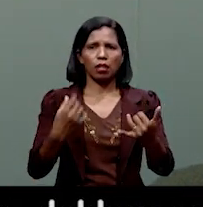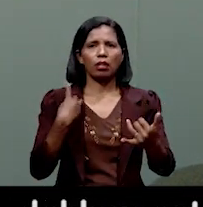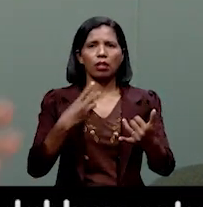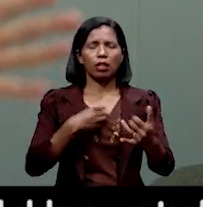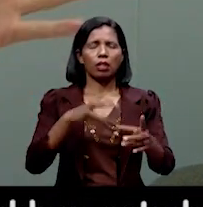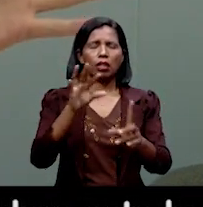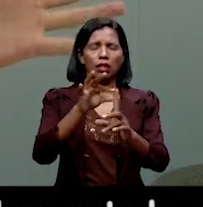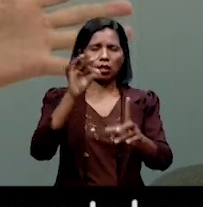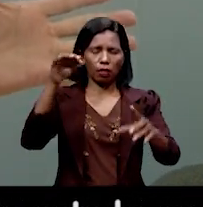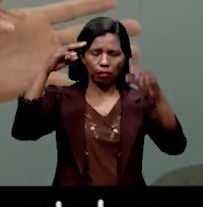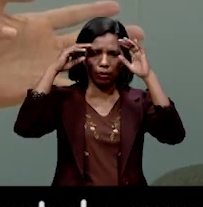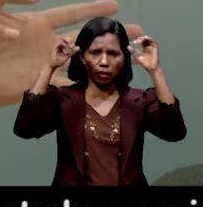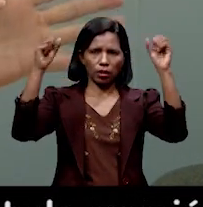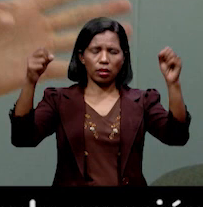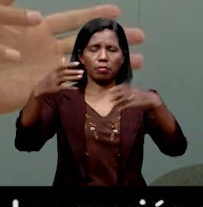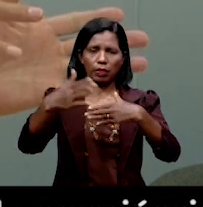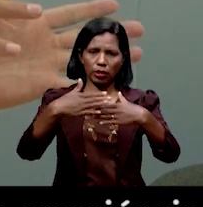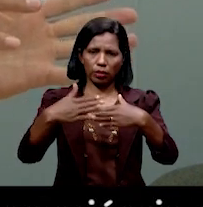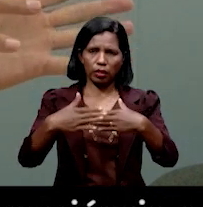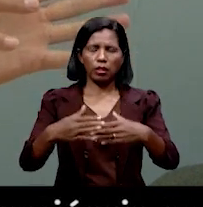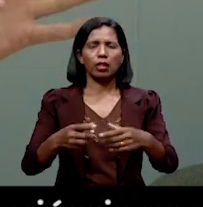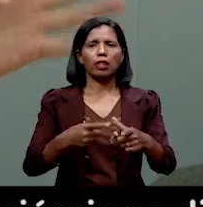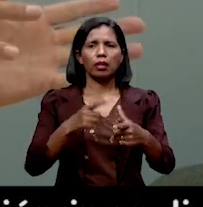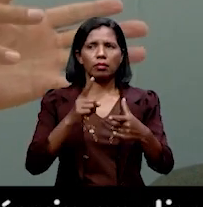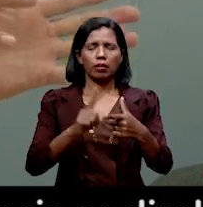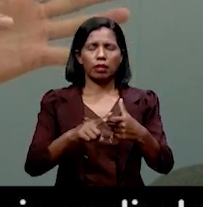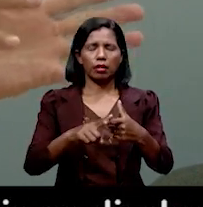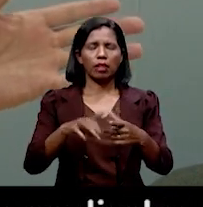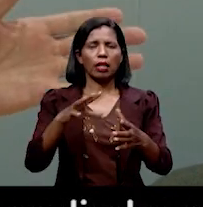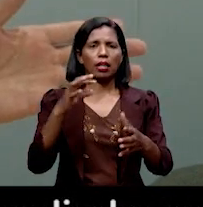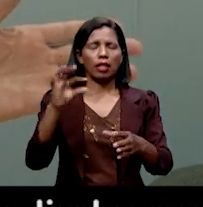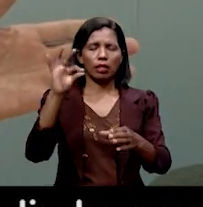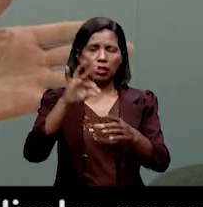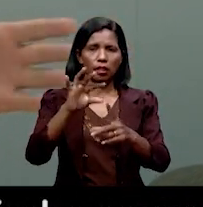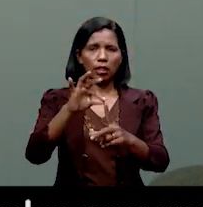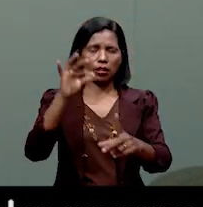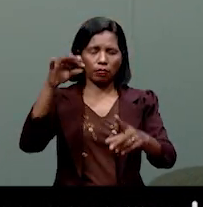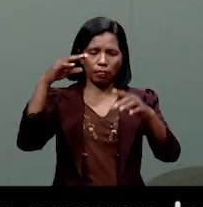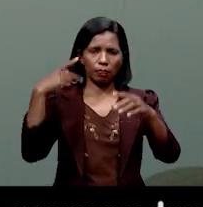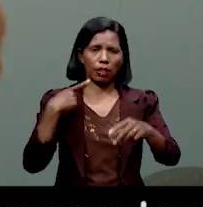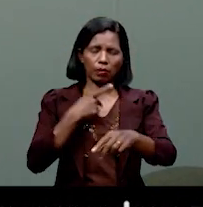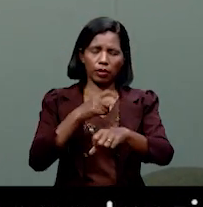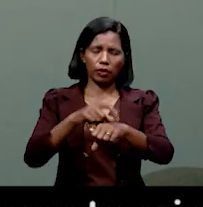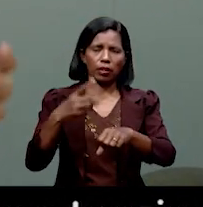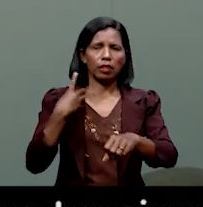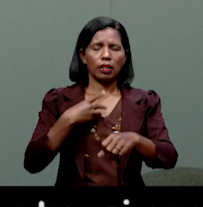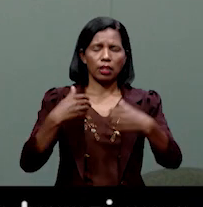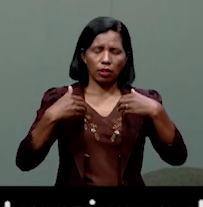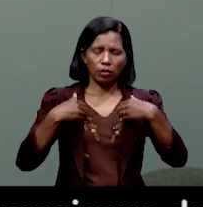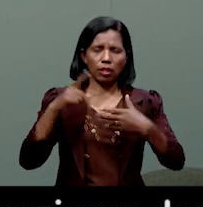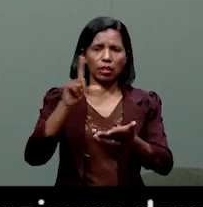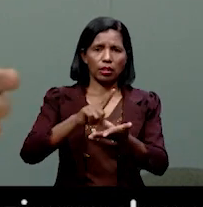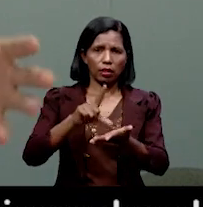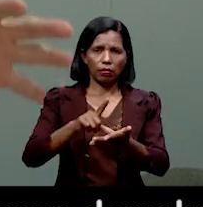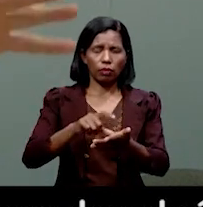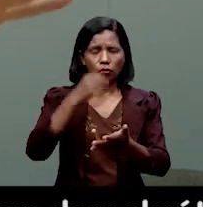lisan presidencial basic mayona e depois de ne e lisan parlamentar nosa tu mai ita tene kata ita ia una lisan ba oeng